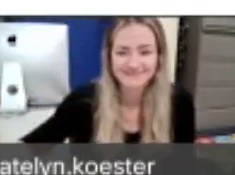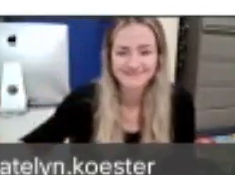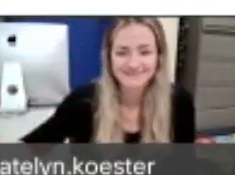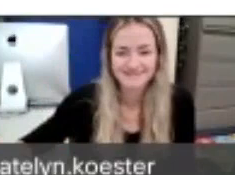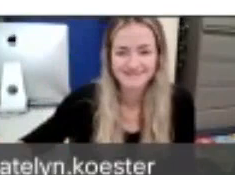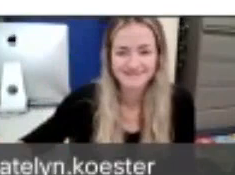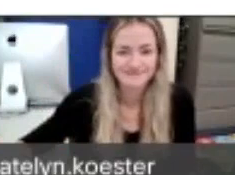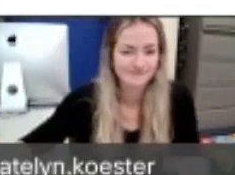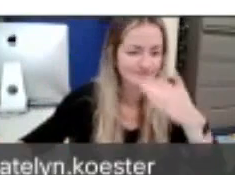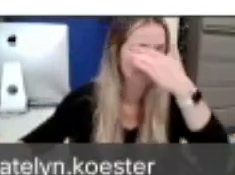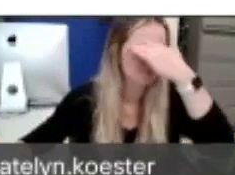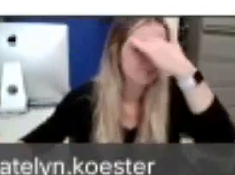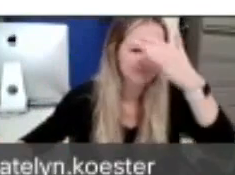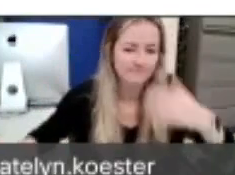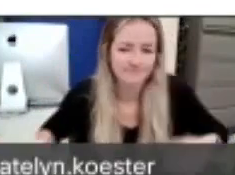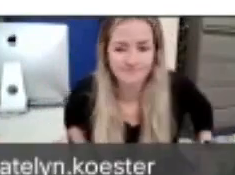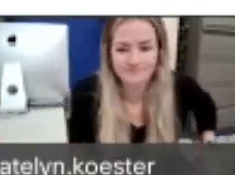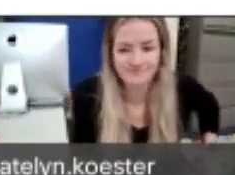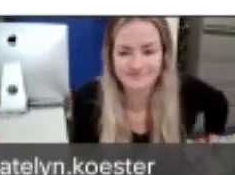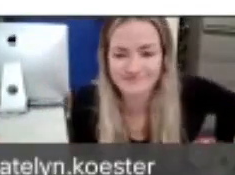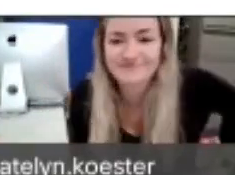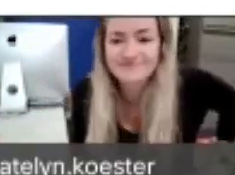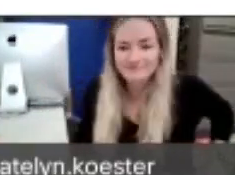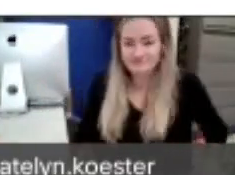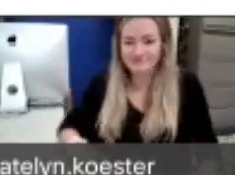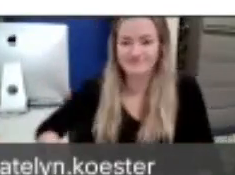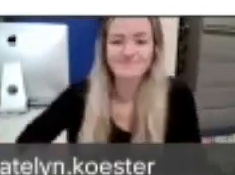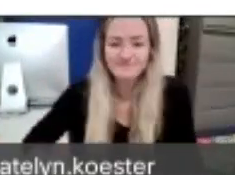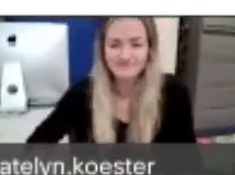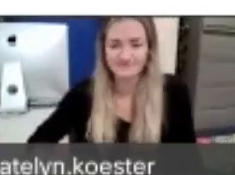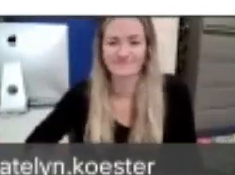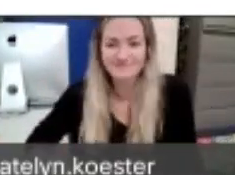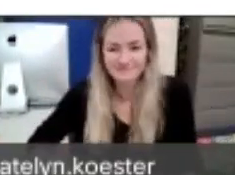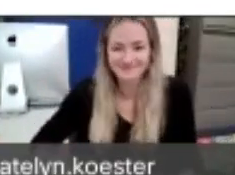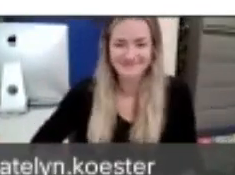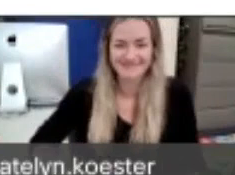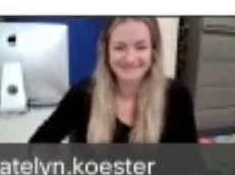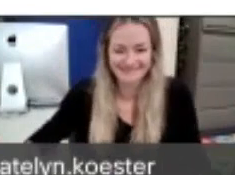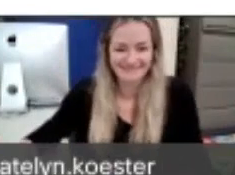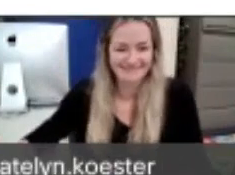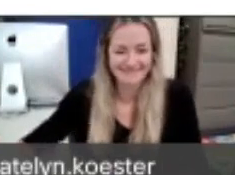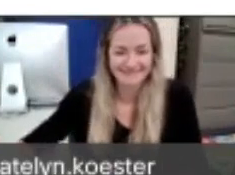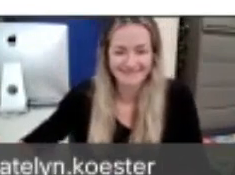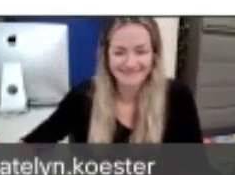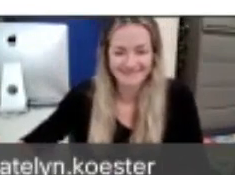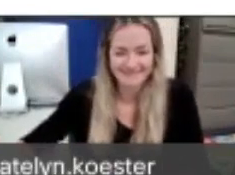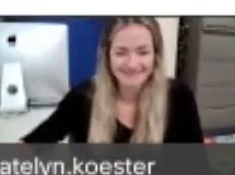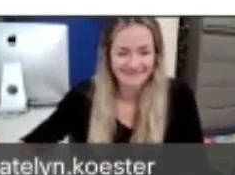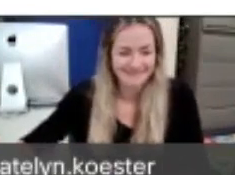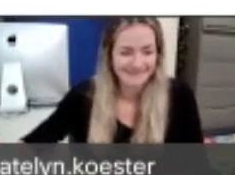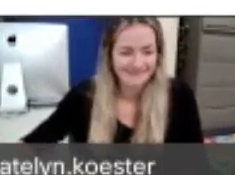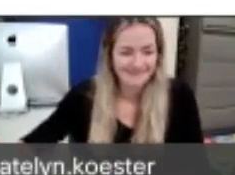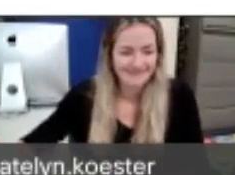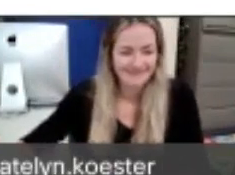Katelyn and Kendra from Deaf Access Services. We're so excited that they're here with us this morning. Do want to let you know that you can turn on